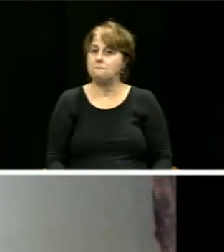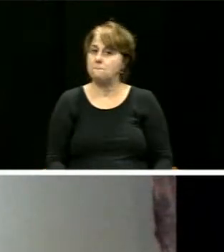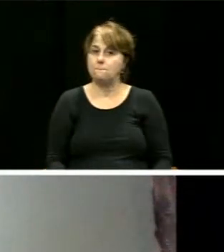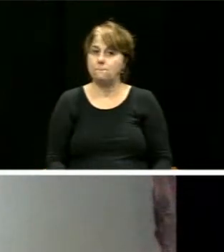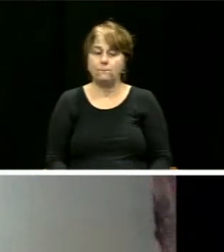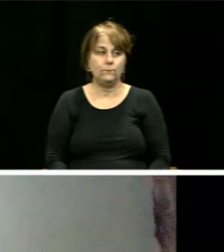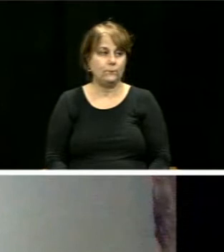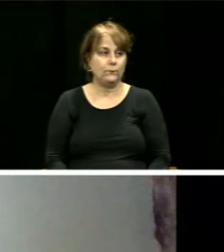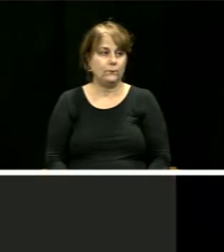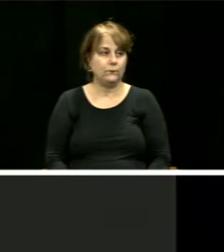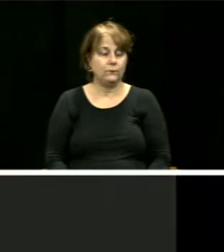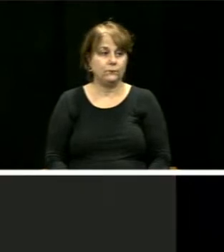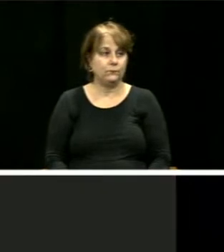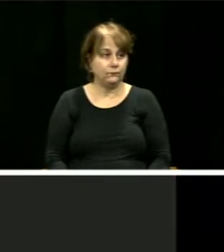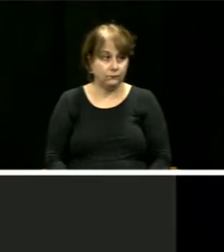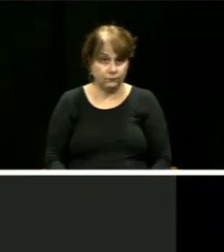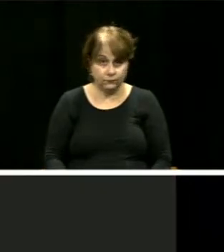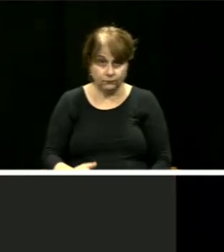Mr. Gleason?